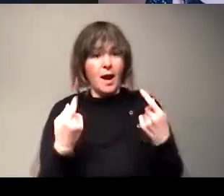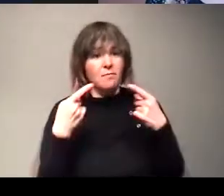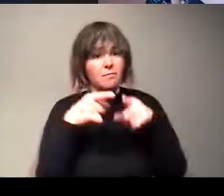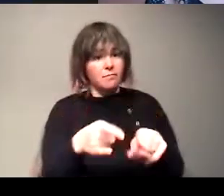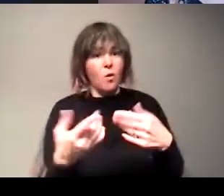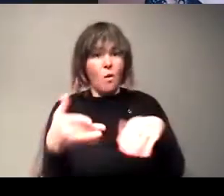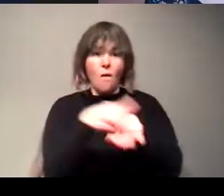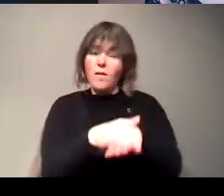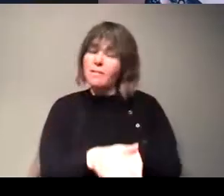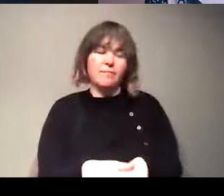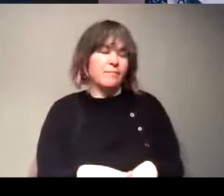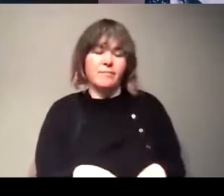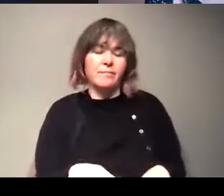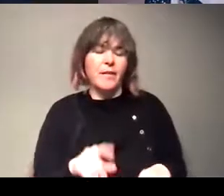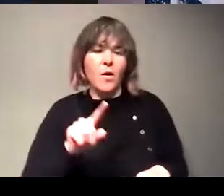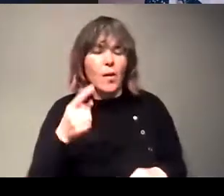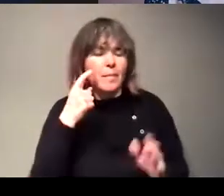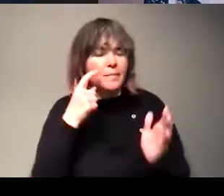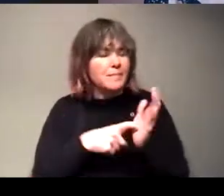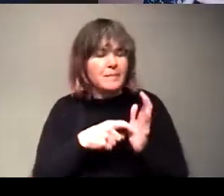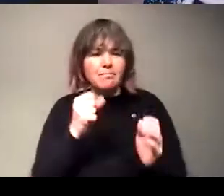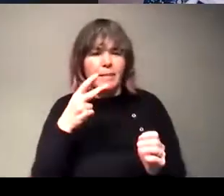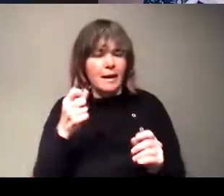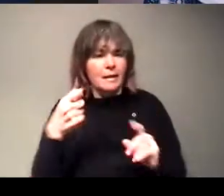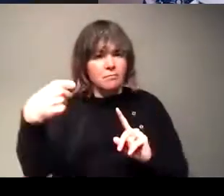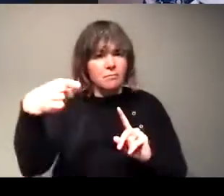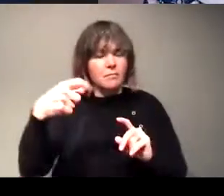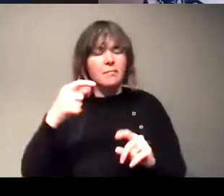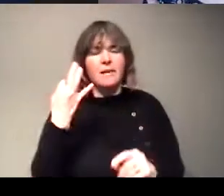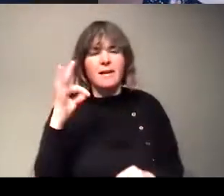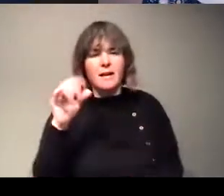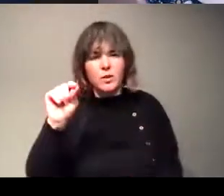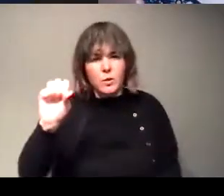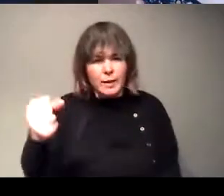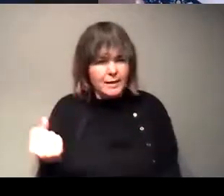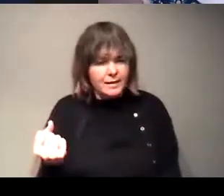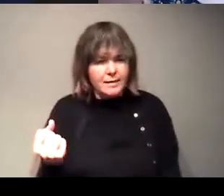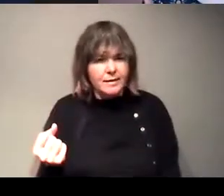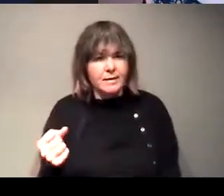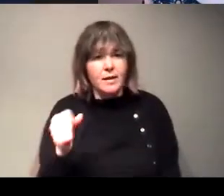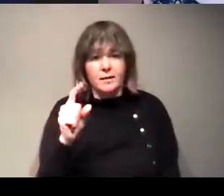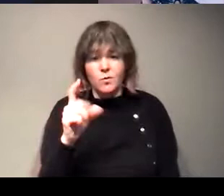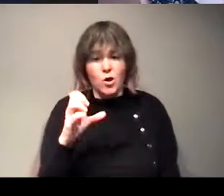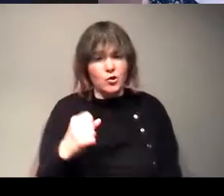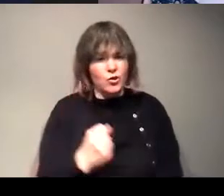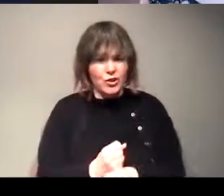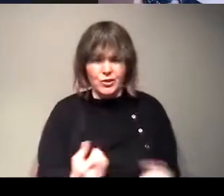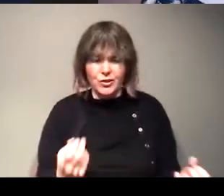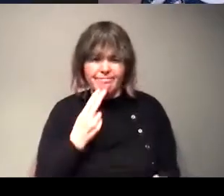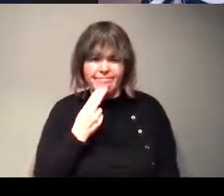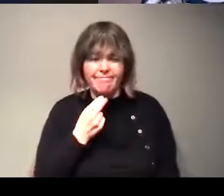detect signals from outer space since like the 1920s. And so this is like 100 years, which if you look at, you know,